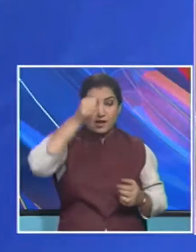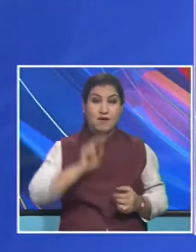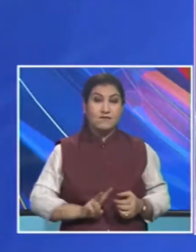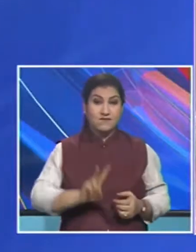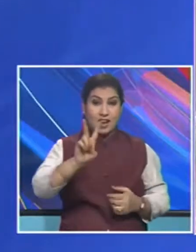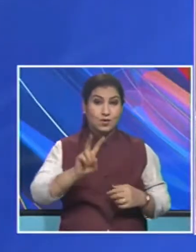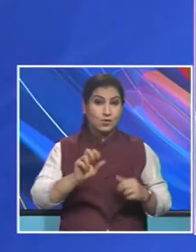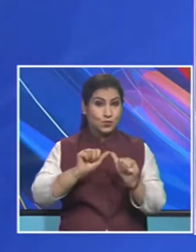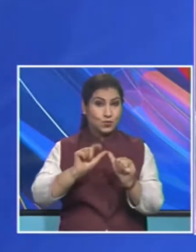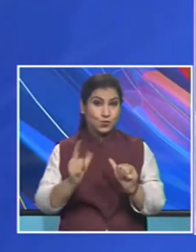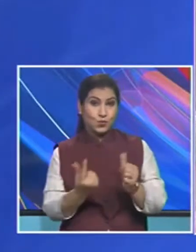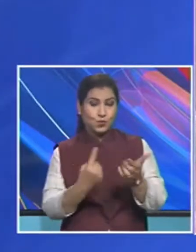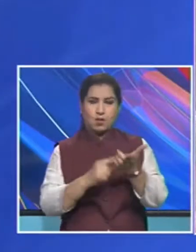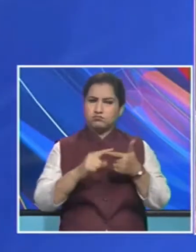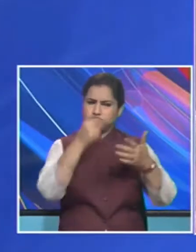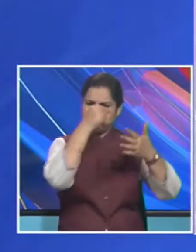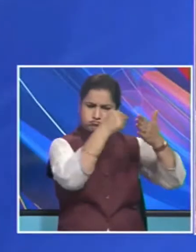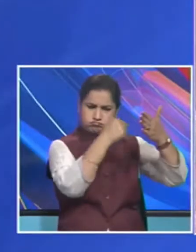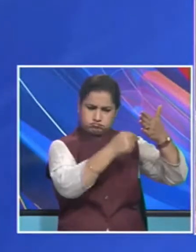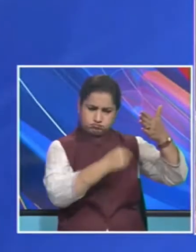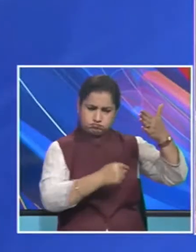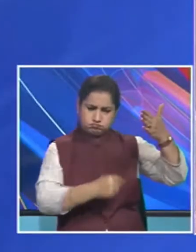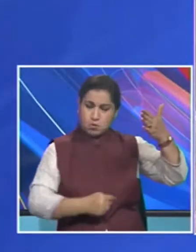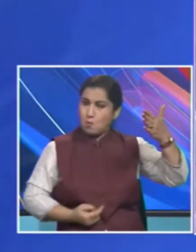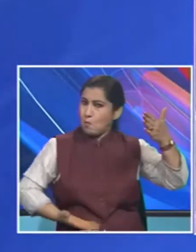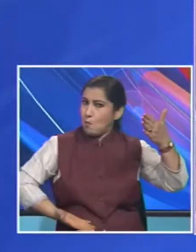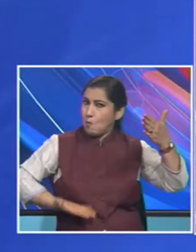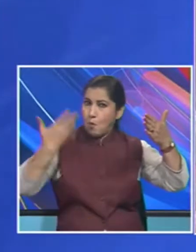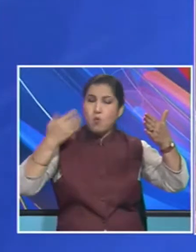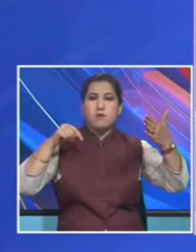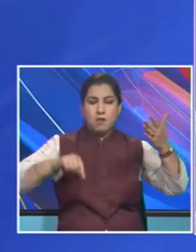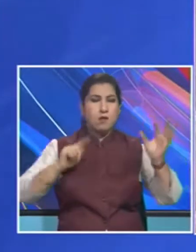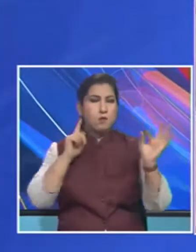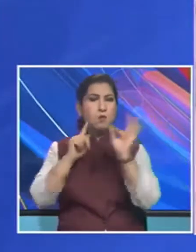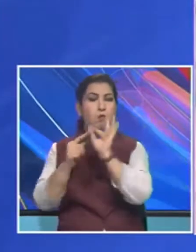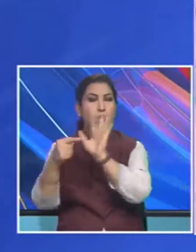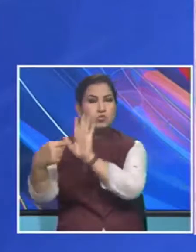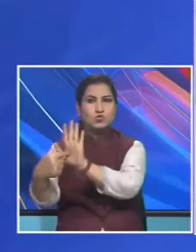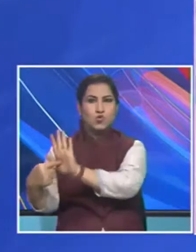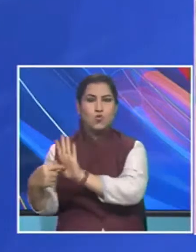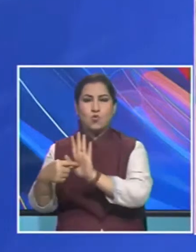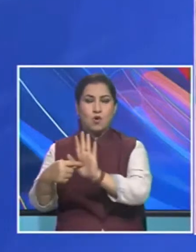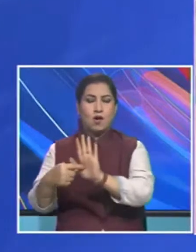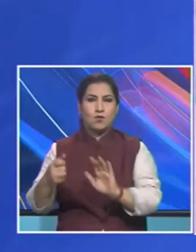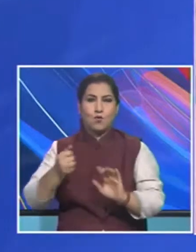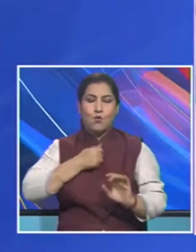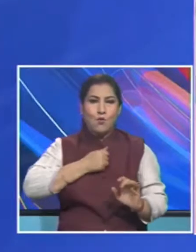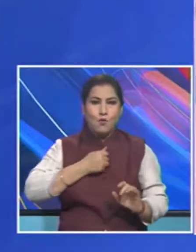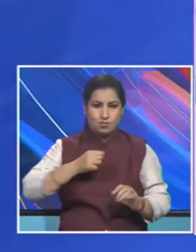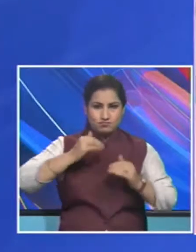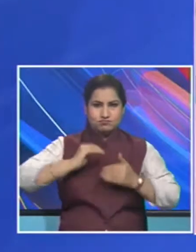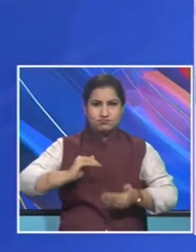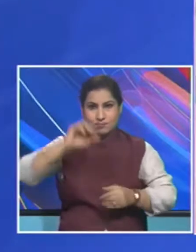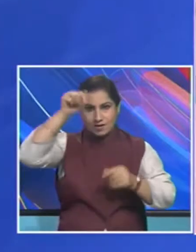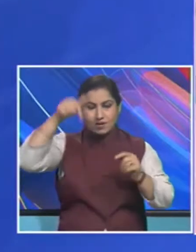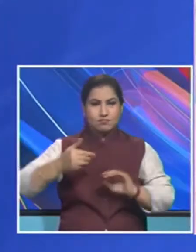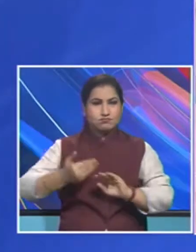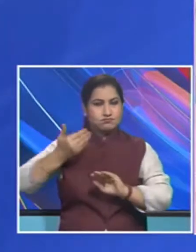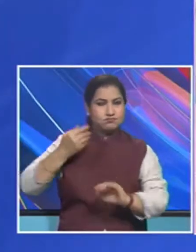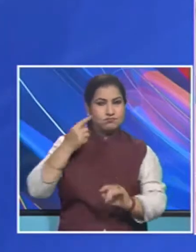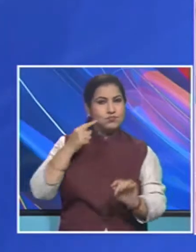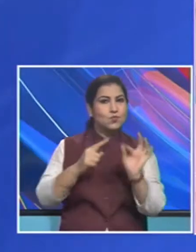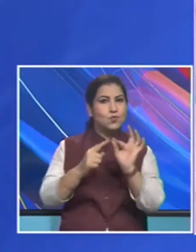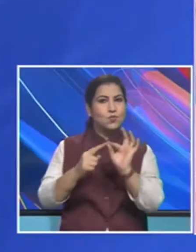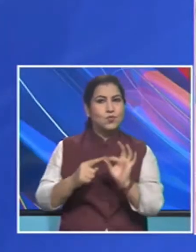stands for include that which has been stated by earlier generations and also those which